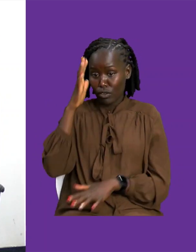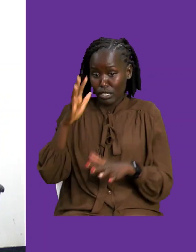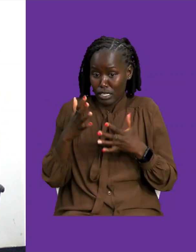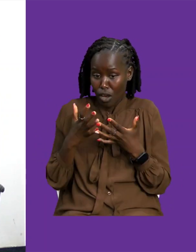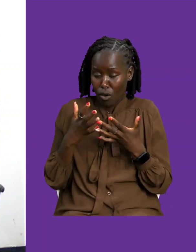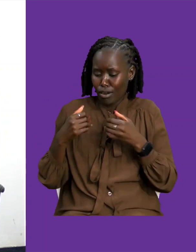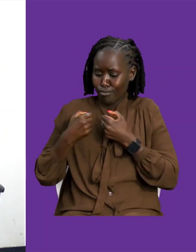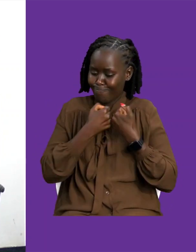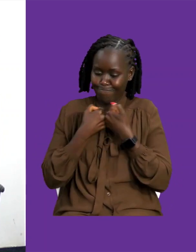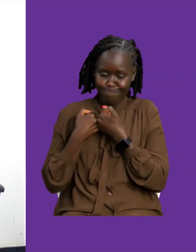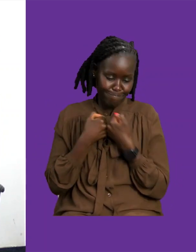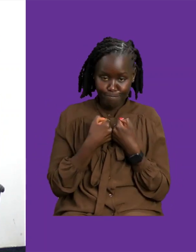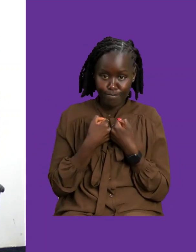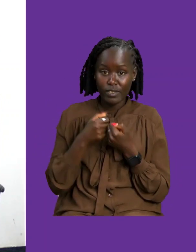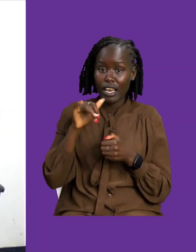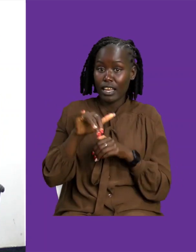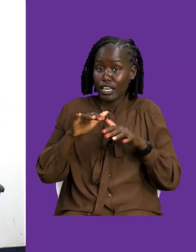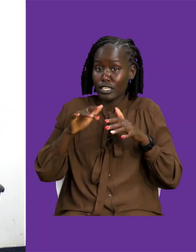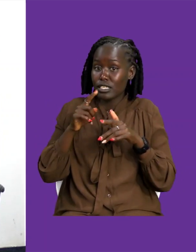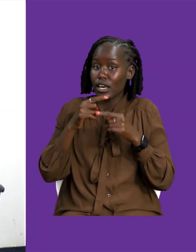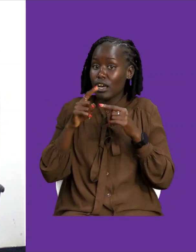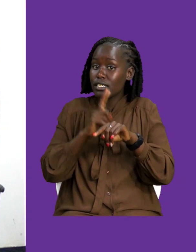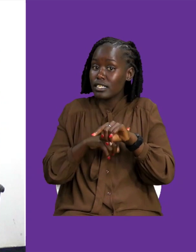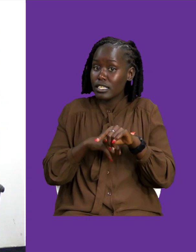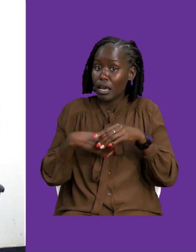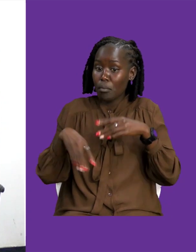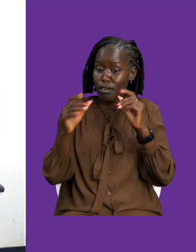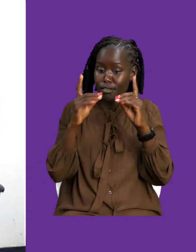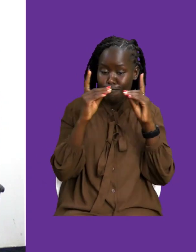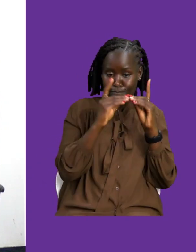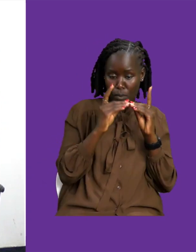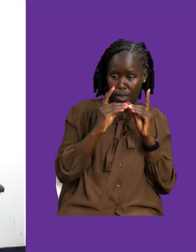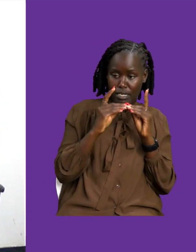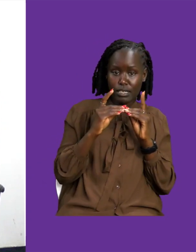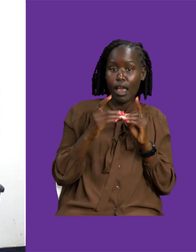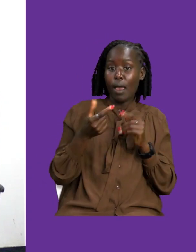was struggling. So that's when she approached me while I was in second year.